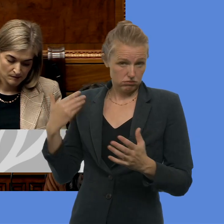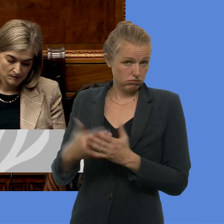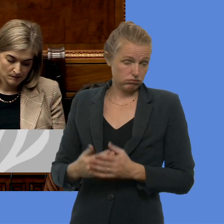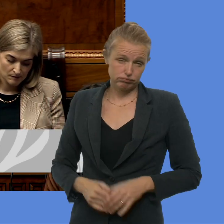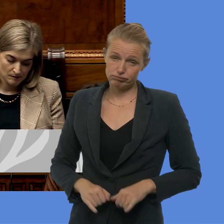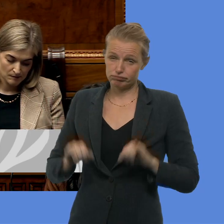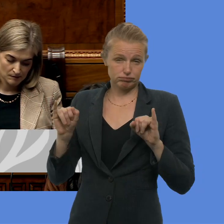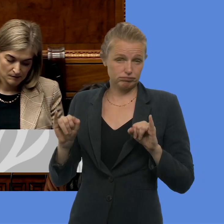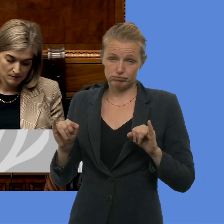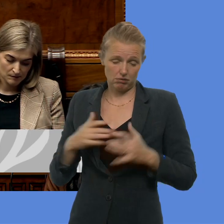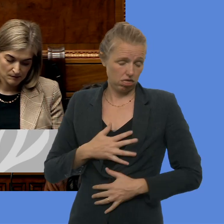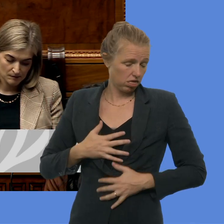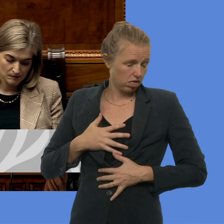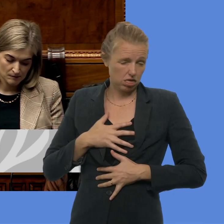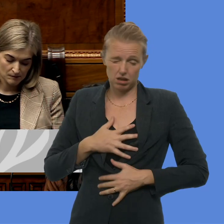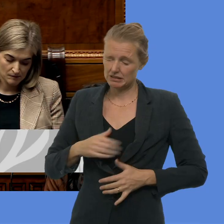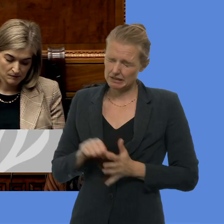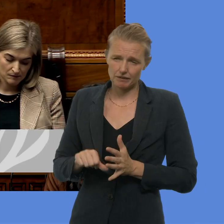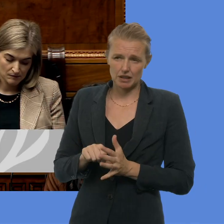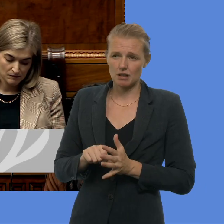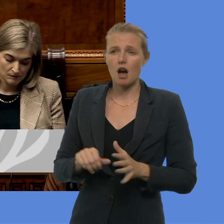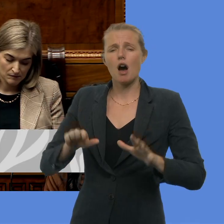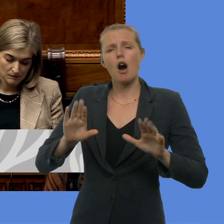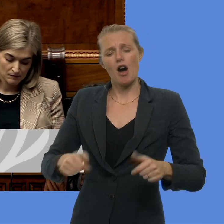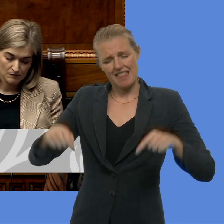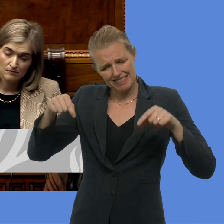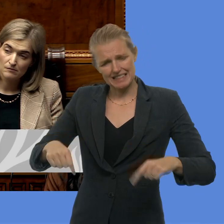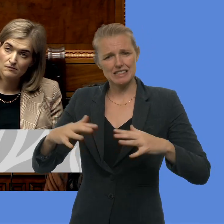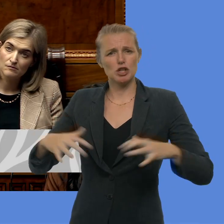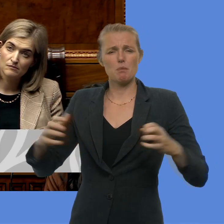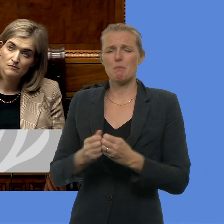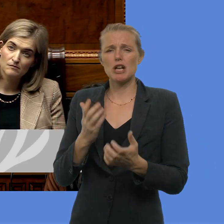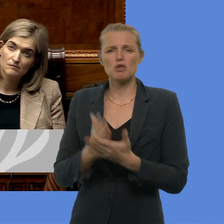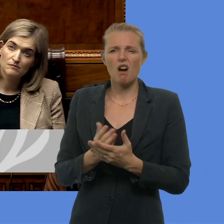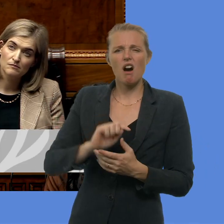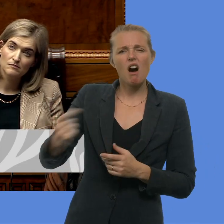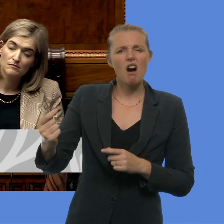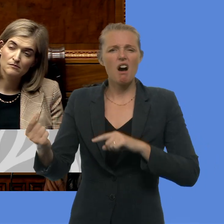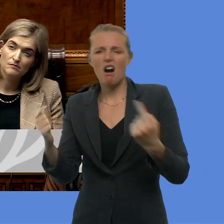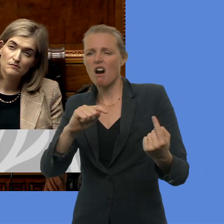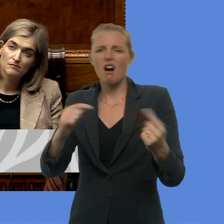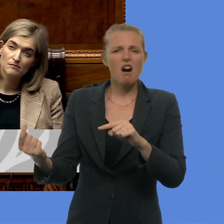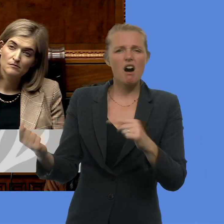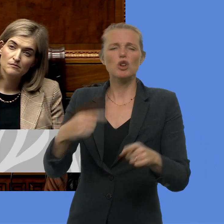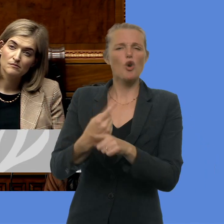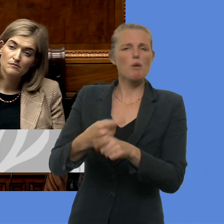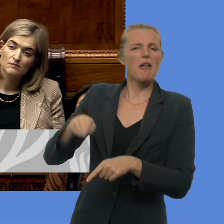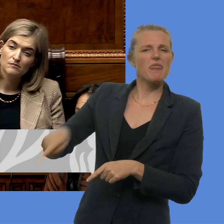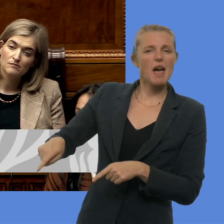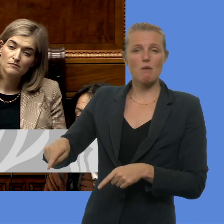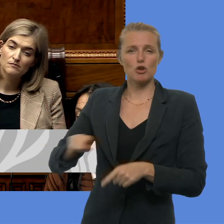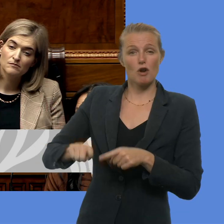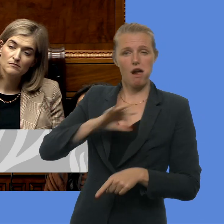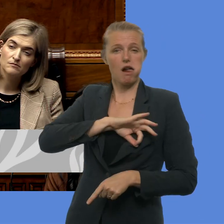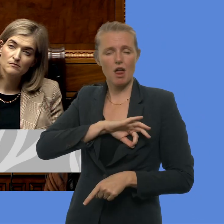how can we ensure that in this chamber there is less petty politicking and further using and abusing of victims, and that we